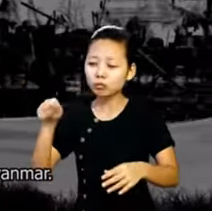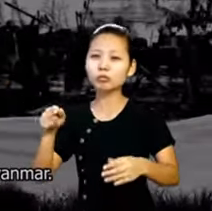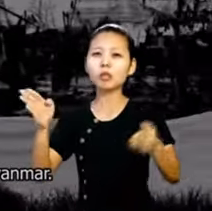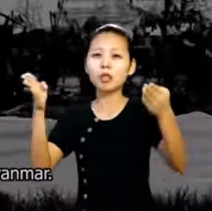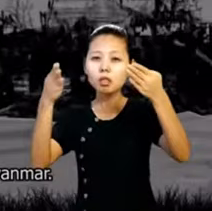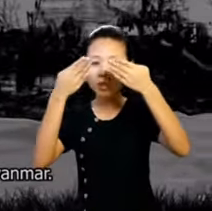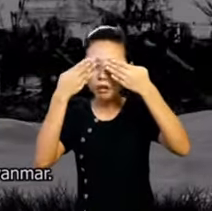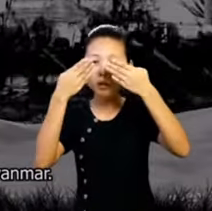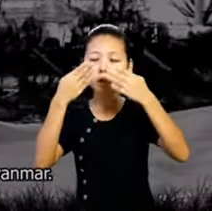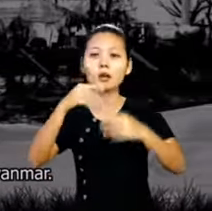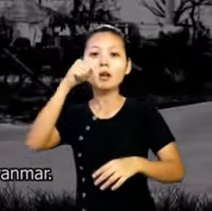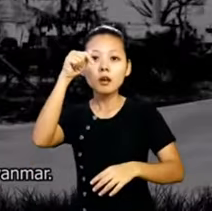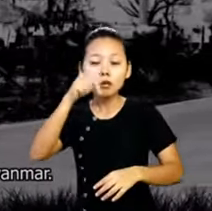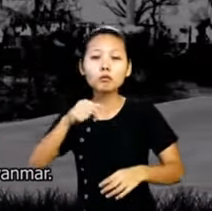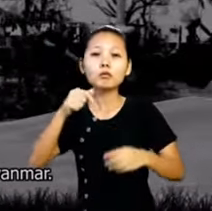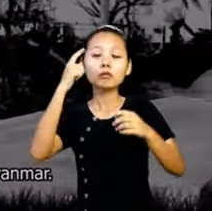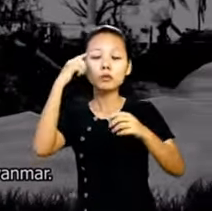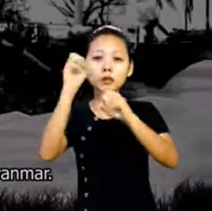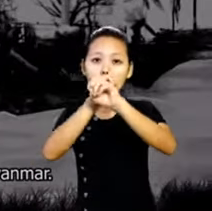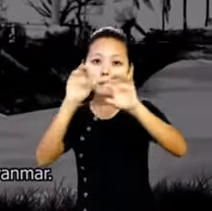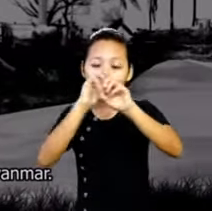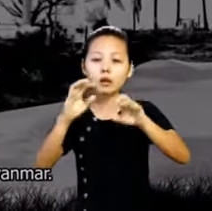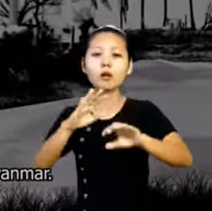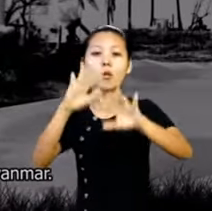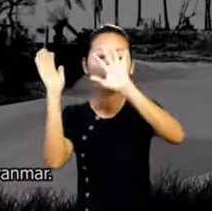in a disaster in Myanmar.